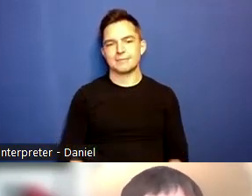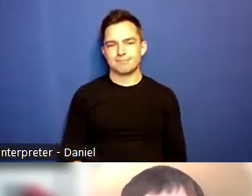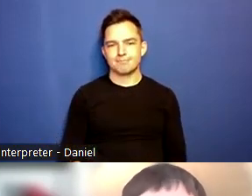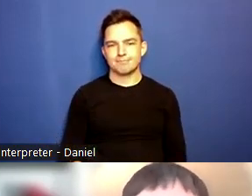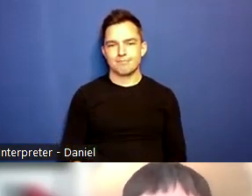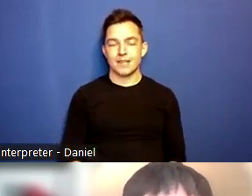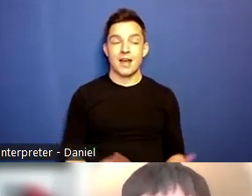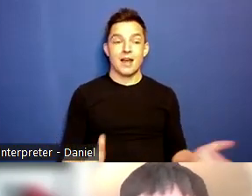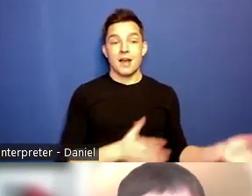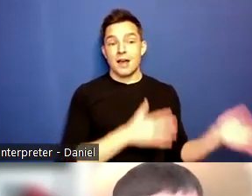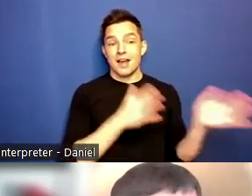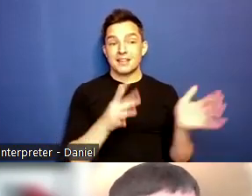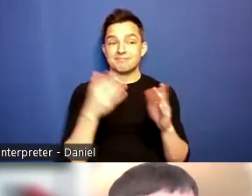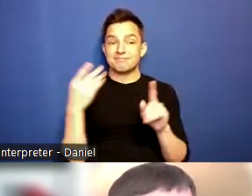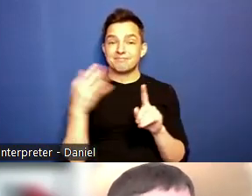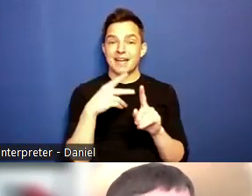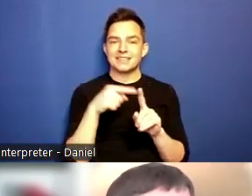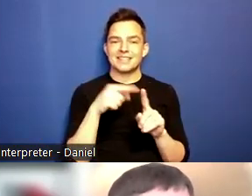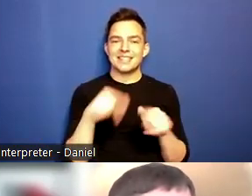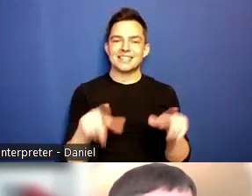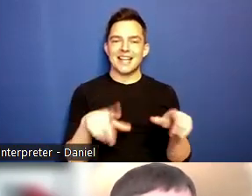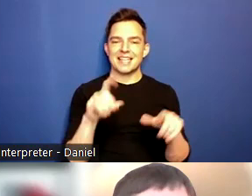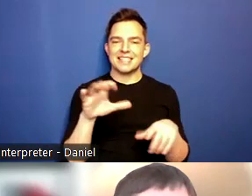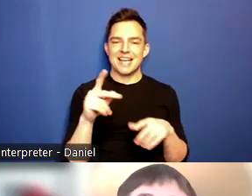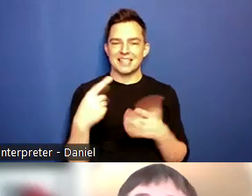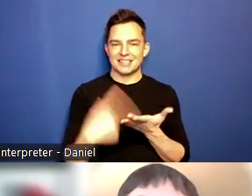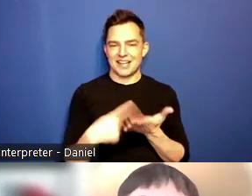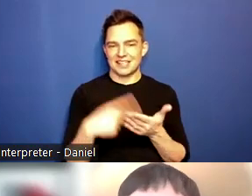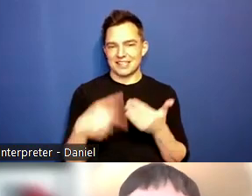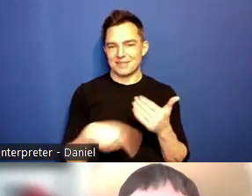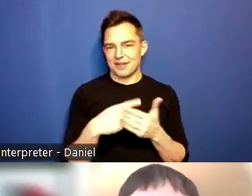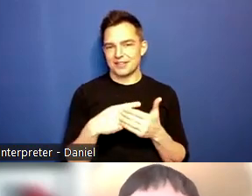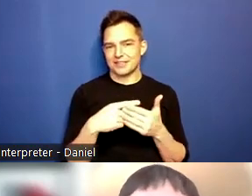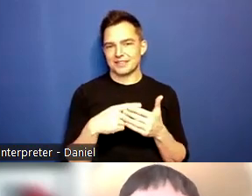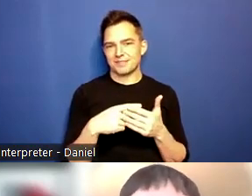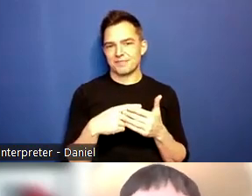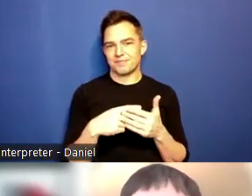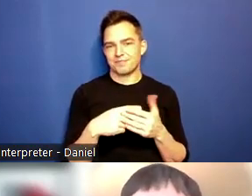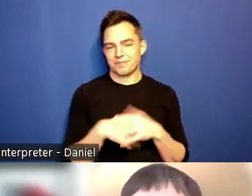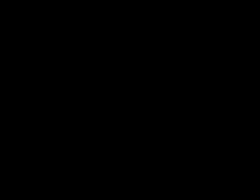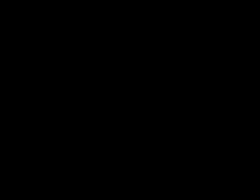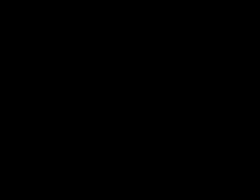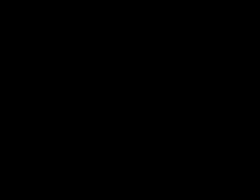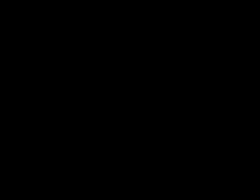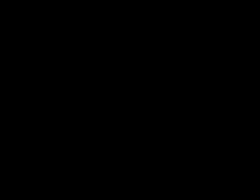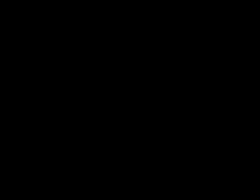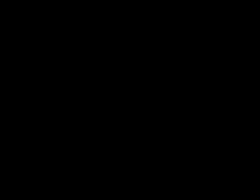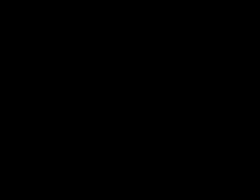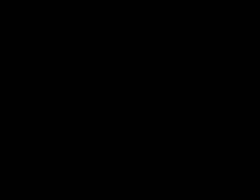Okay, now I'm going to go back to the slide deck for us to talk about the adjudication process.